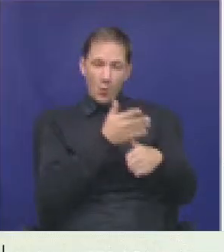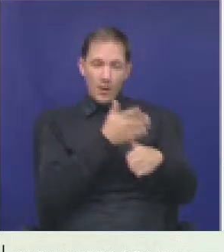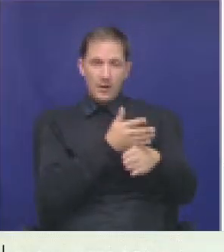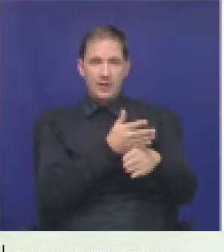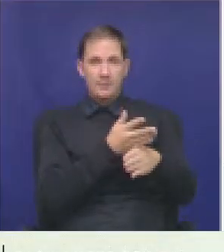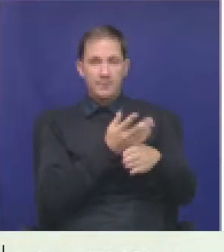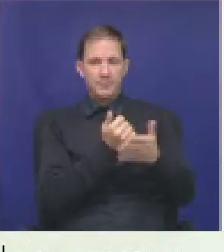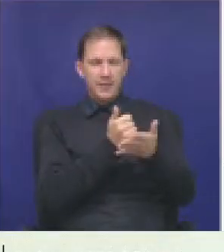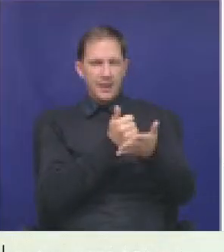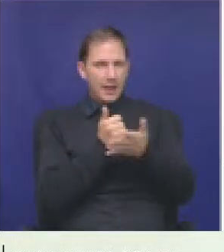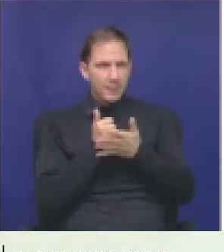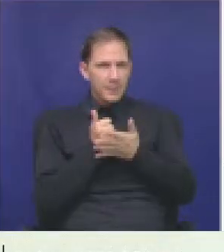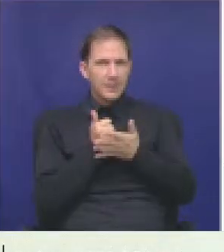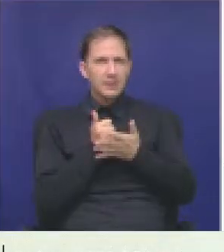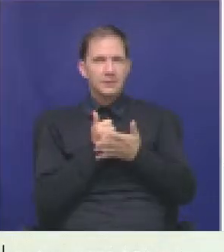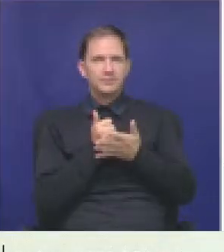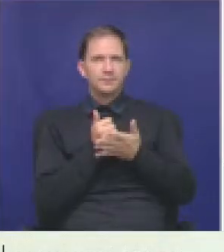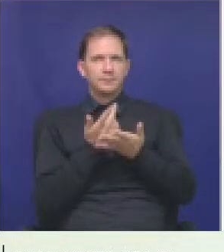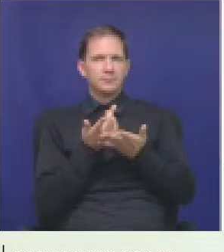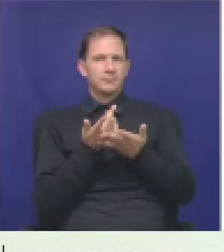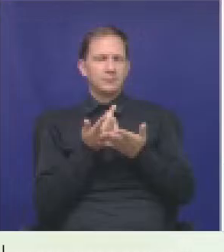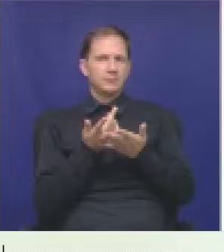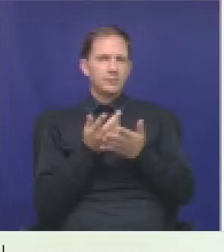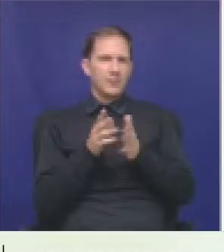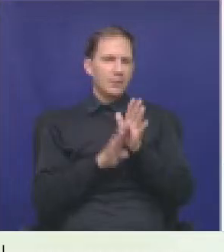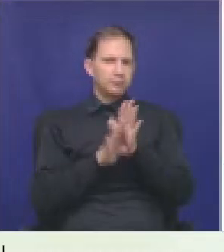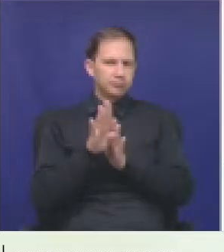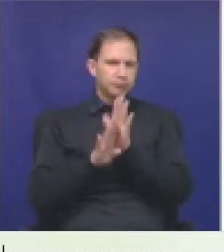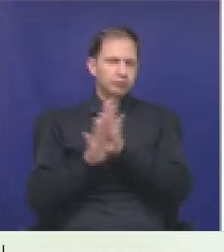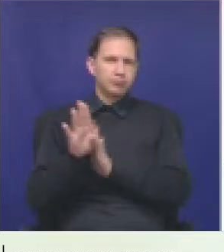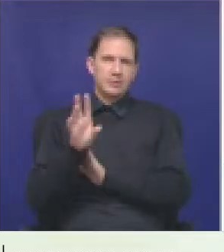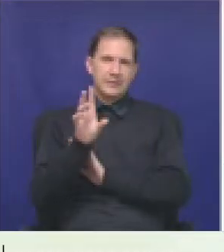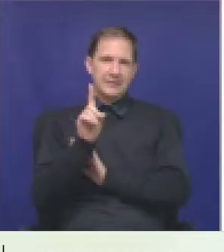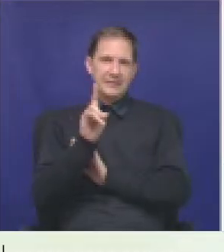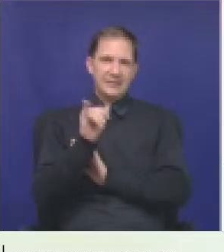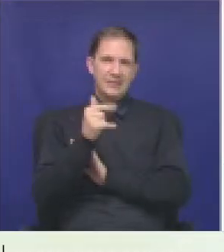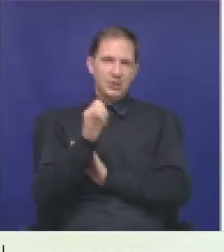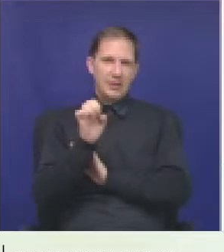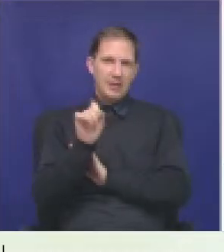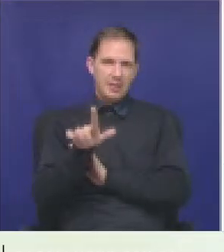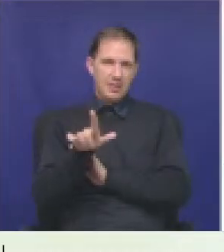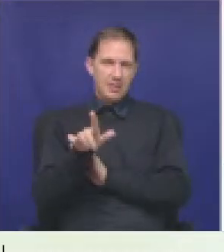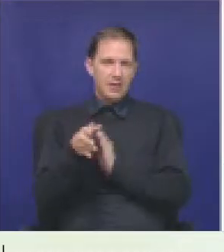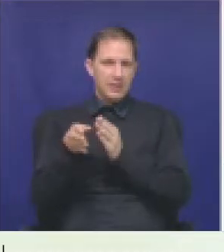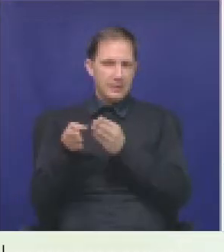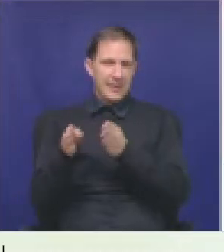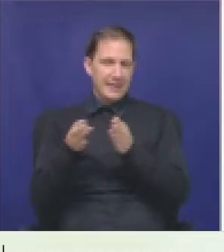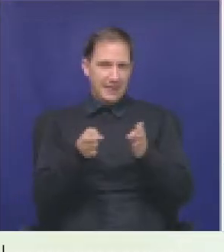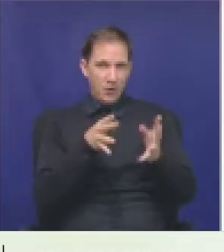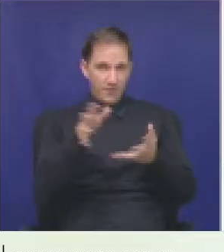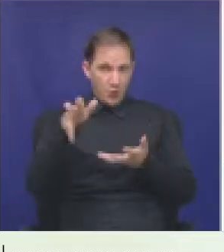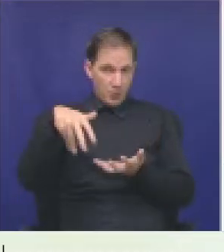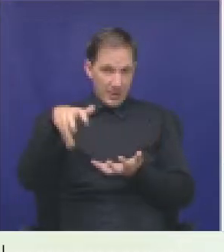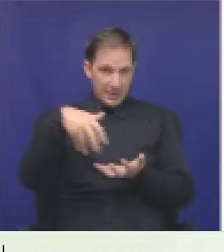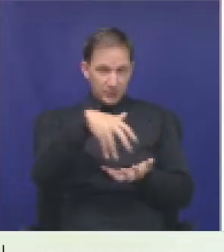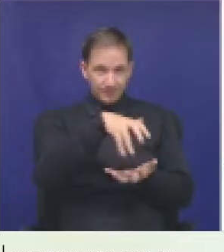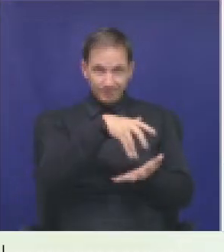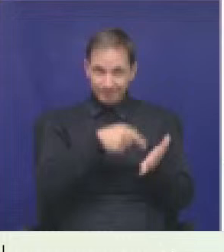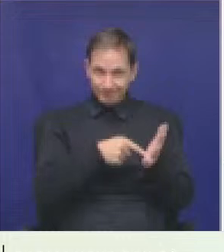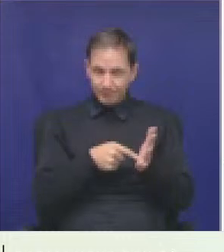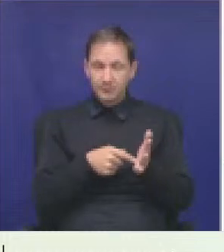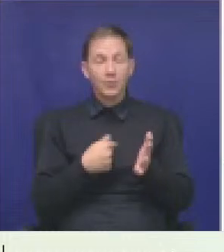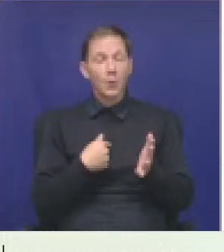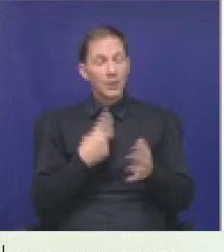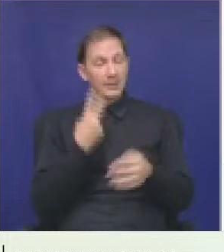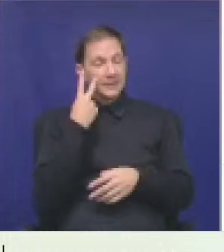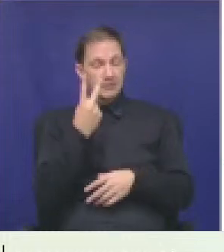expanding census, survey coverage, and enhancing digital data collection methodologies. This report reflects the committee's engagement